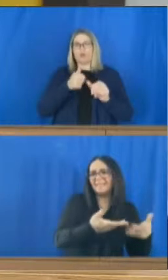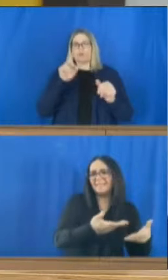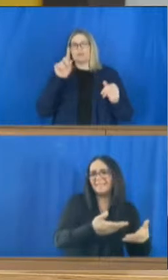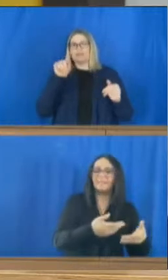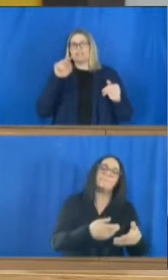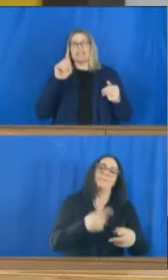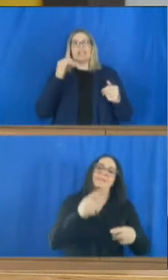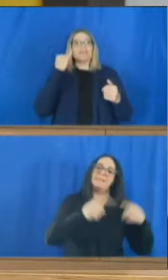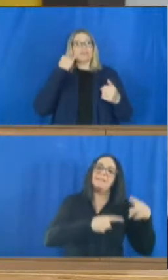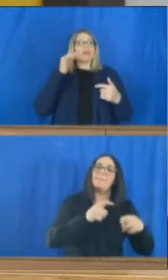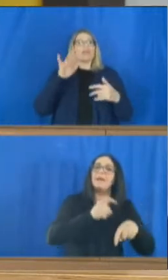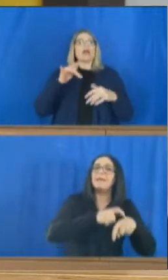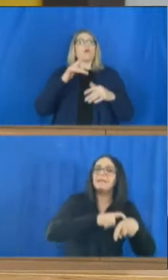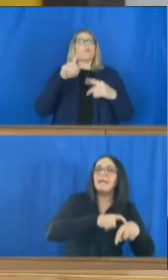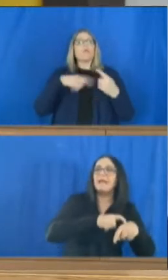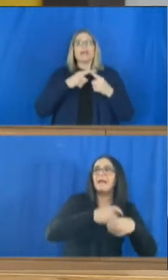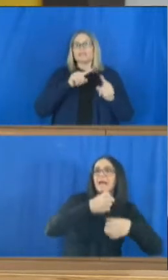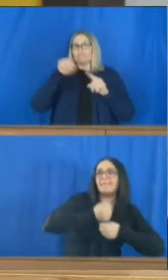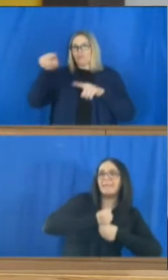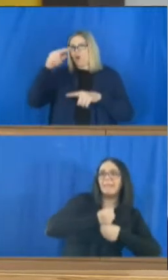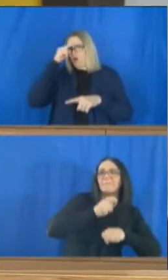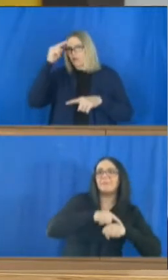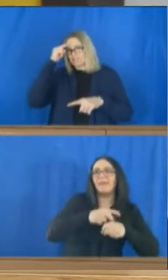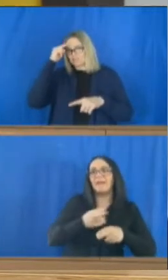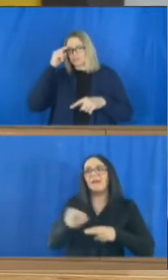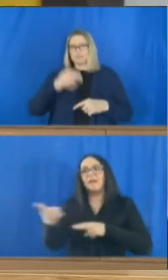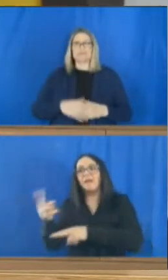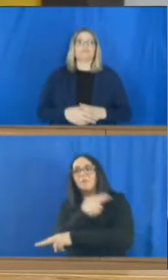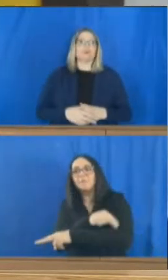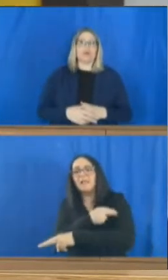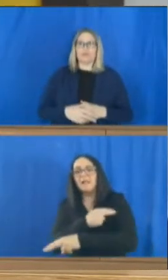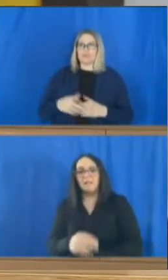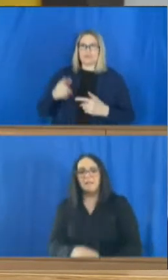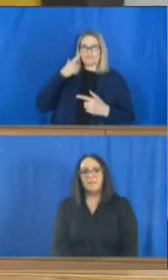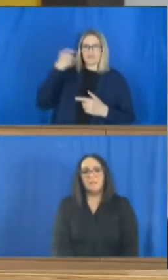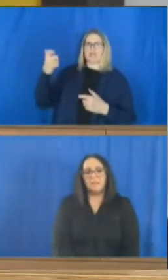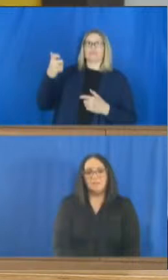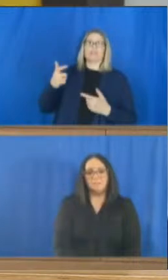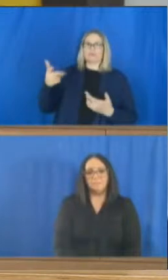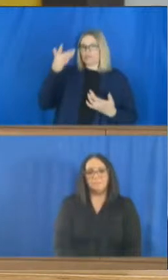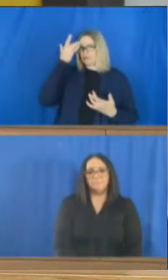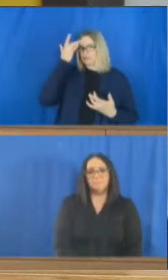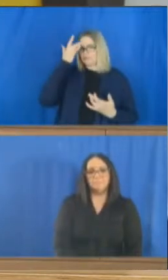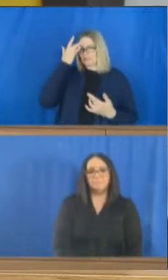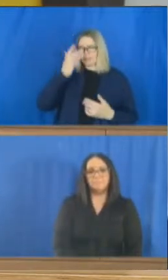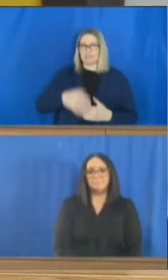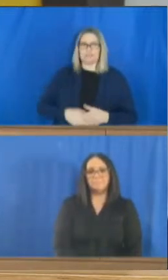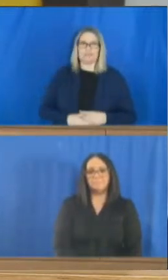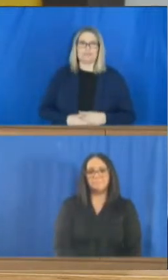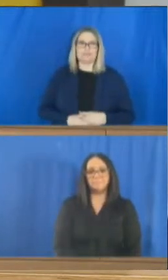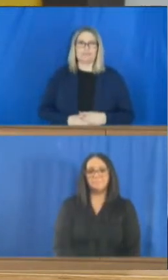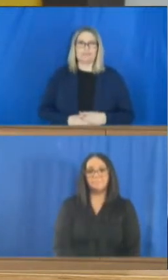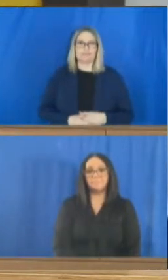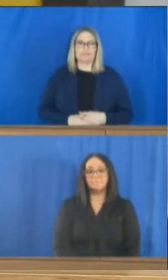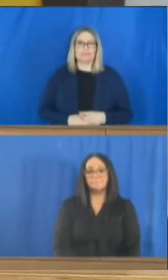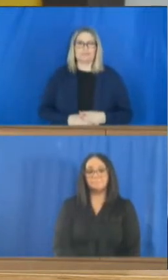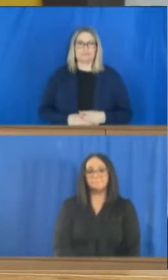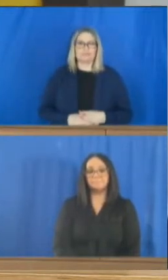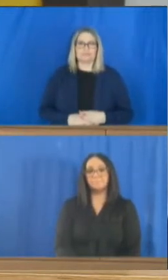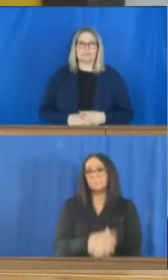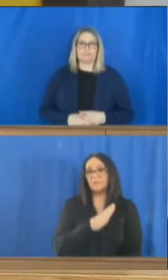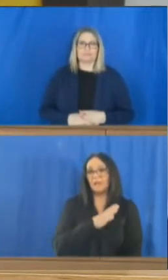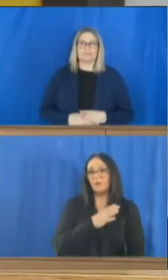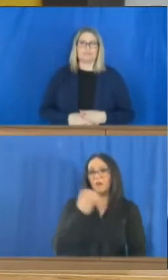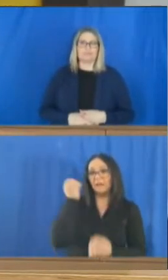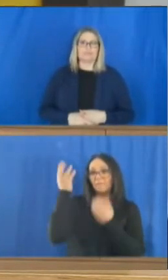We also understand that people have, in New Brunswick, we have an aging population. We